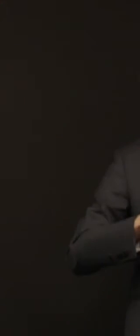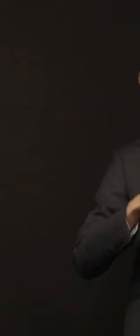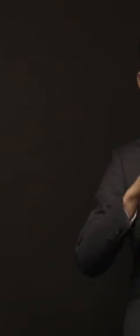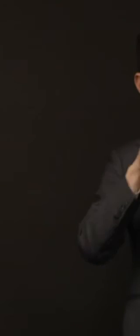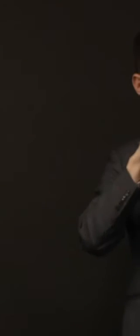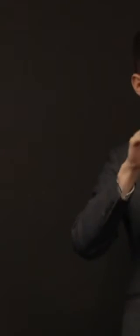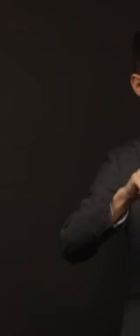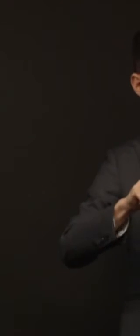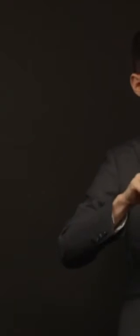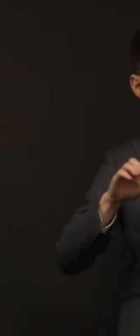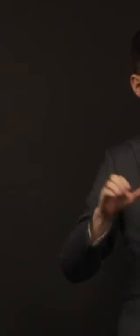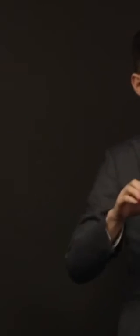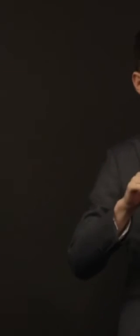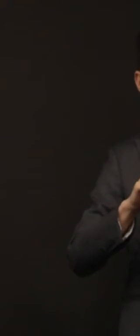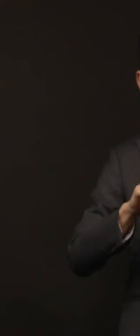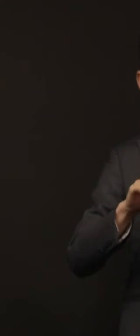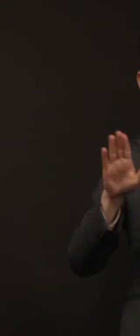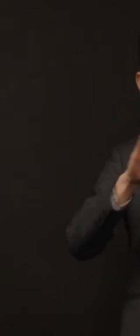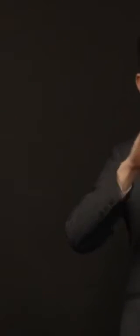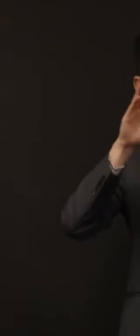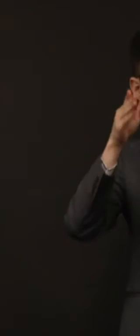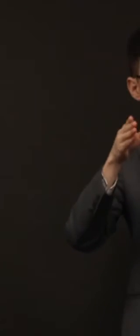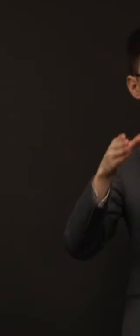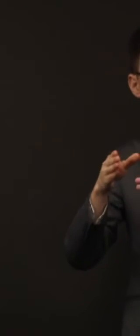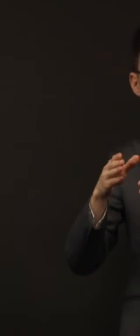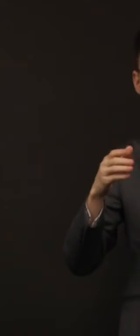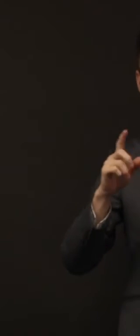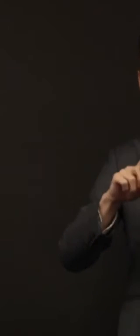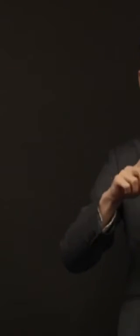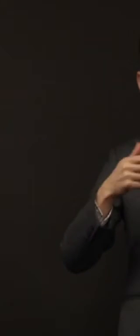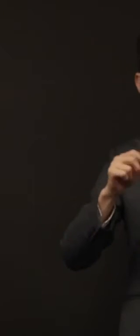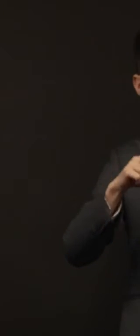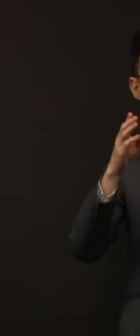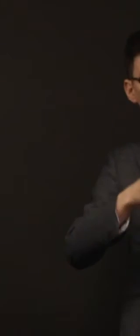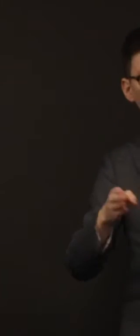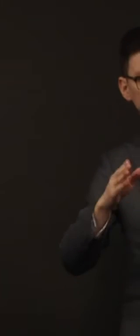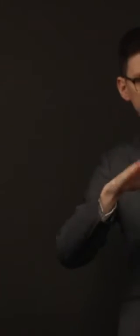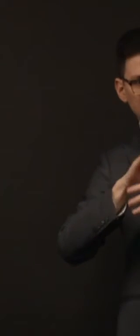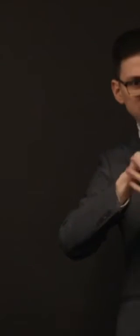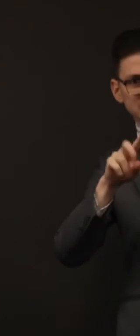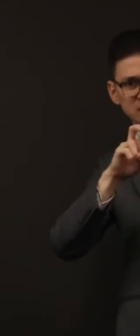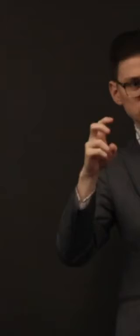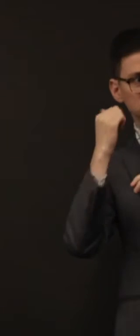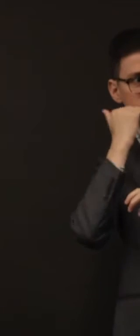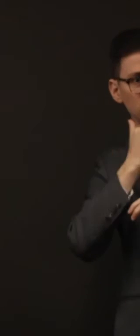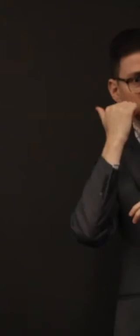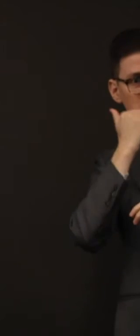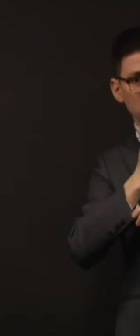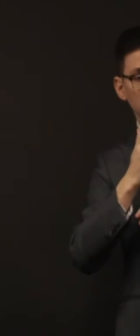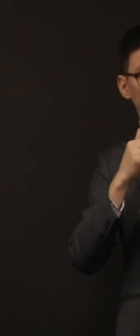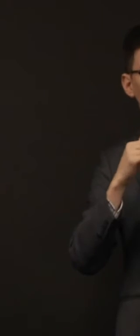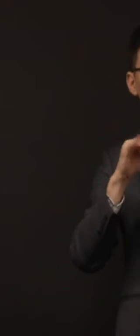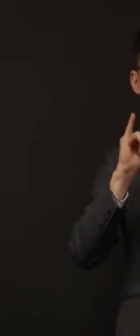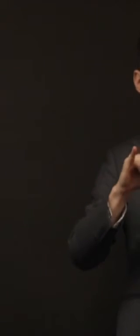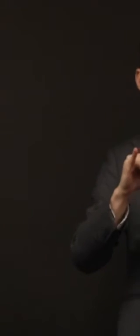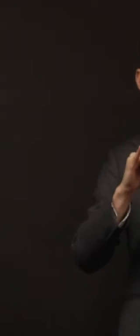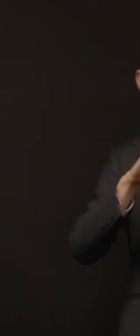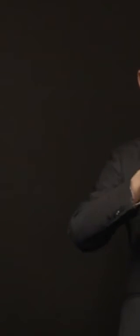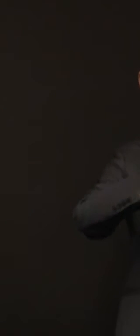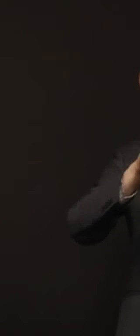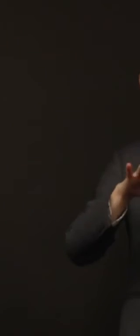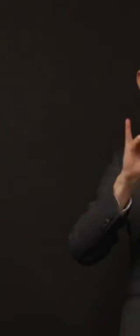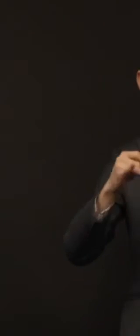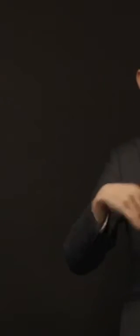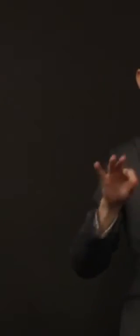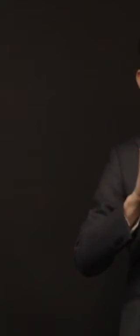doing, what Respectability is focusing on, trying to stay organized about day after day after day, really does matter. And